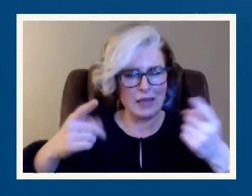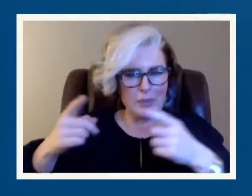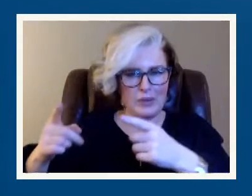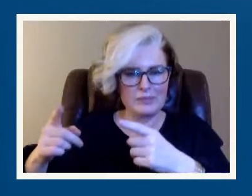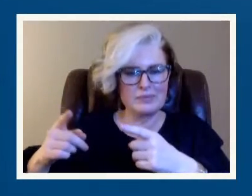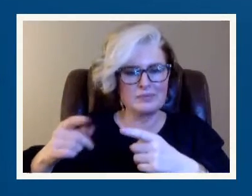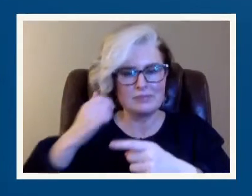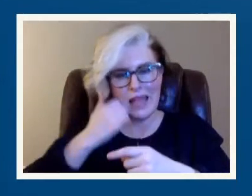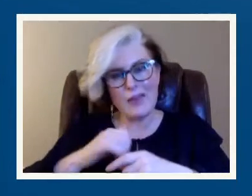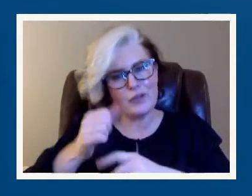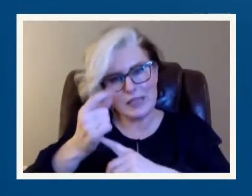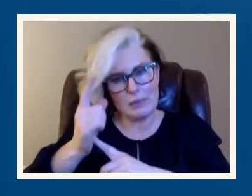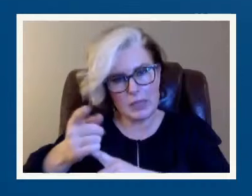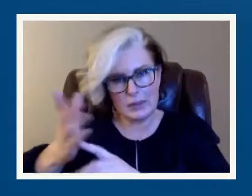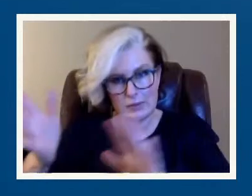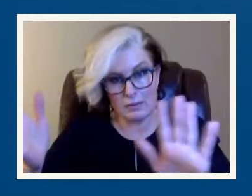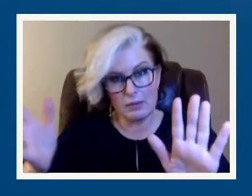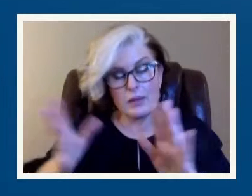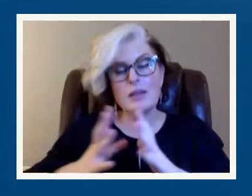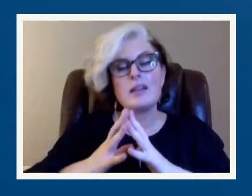basically every 10 minutes.